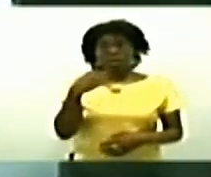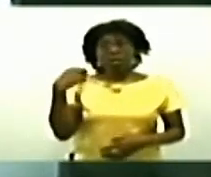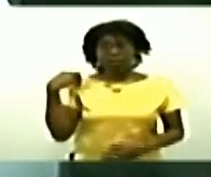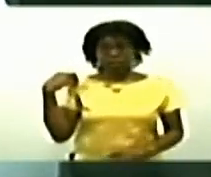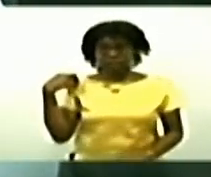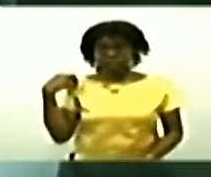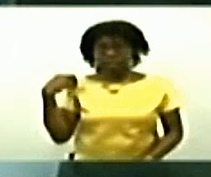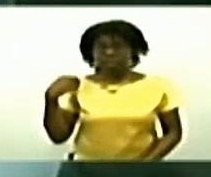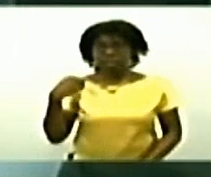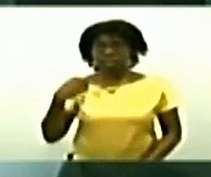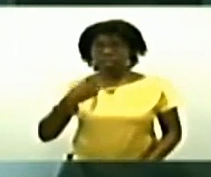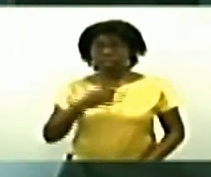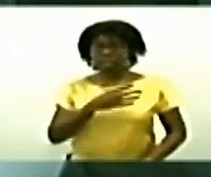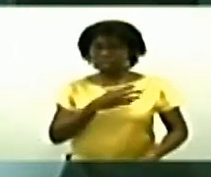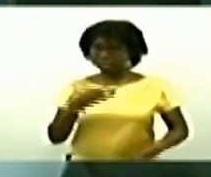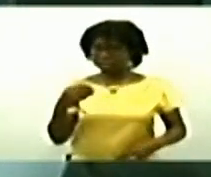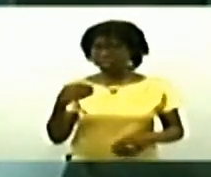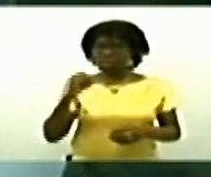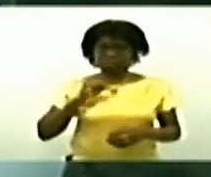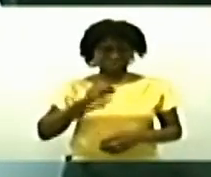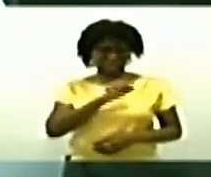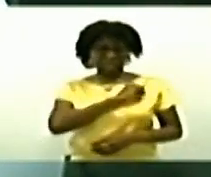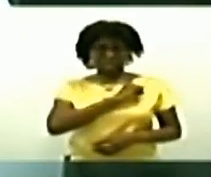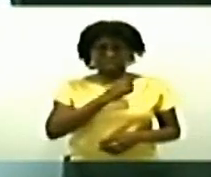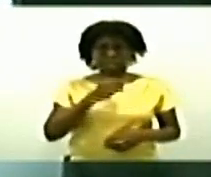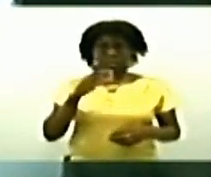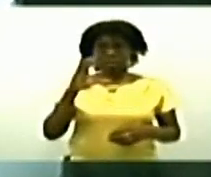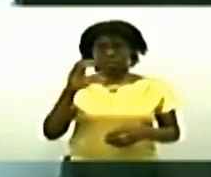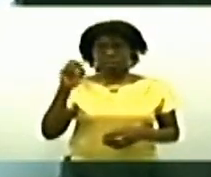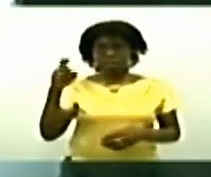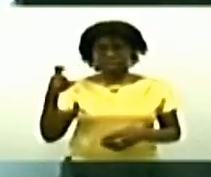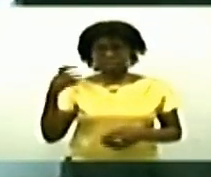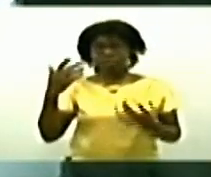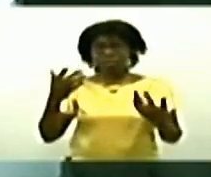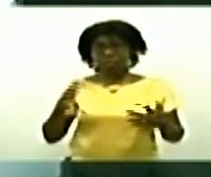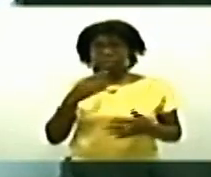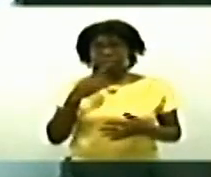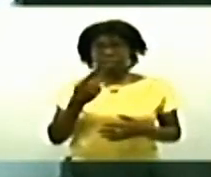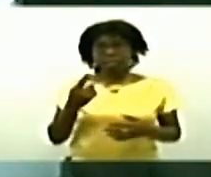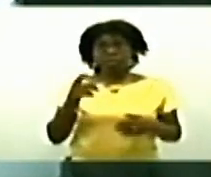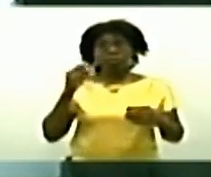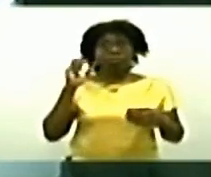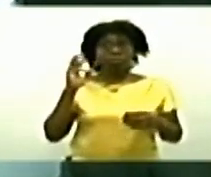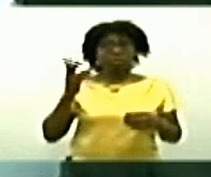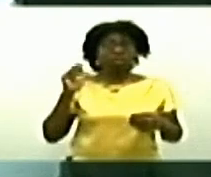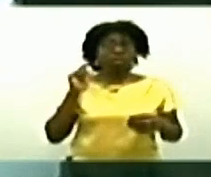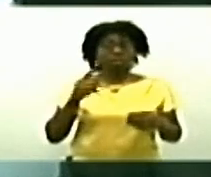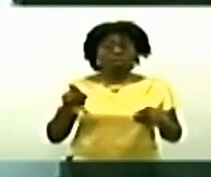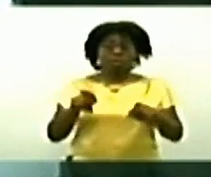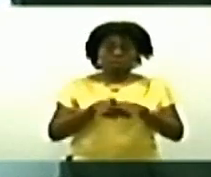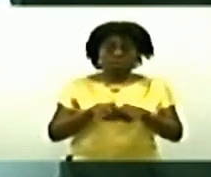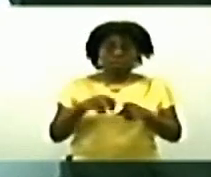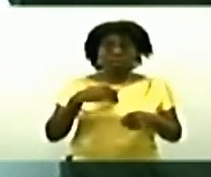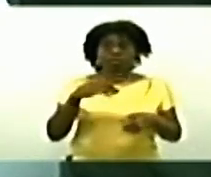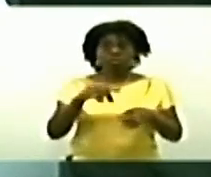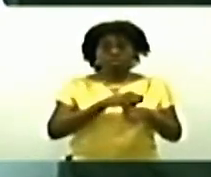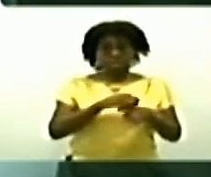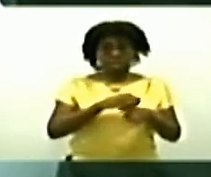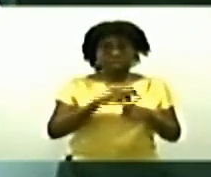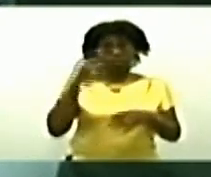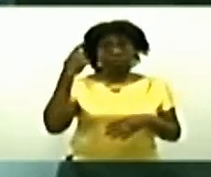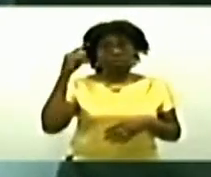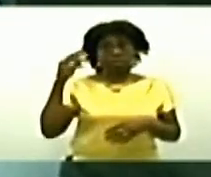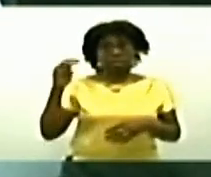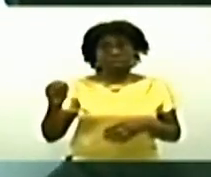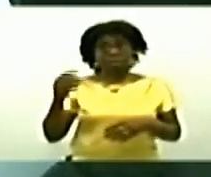Senator Norton Cox would have alluded, I believe that we should also incorporate with that examination a training for them,